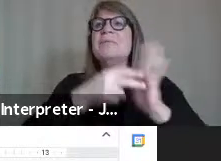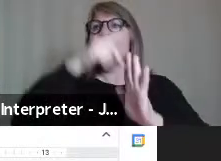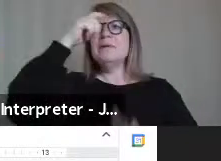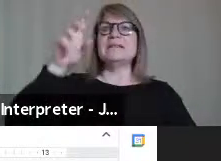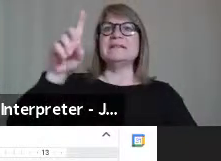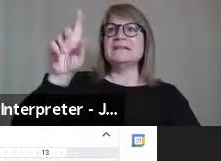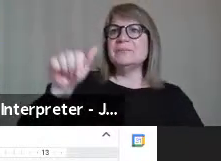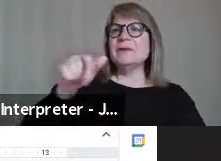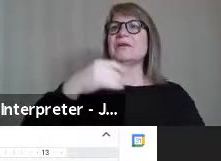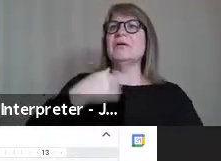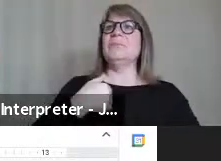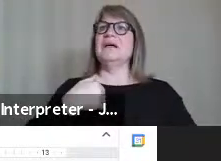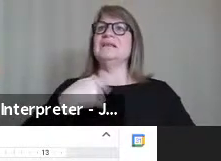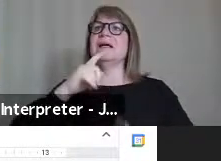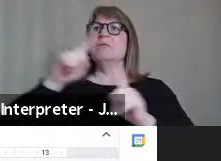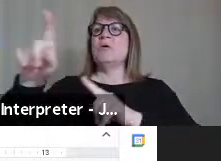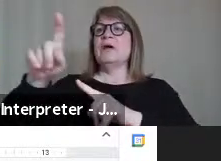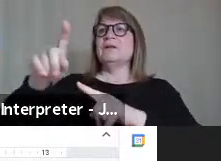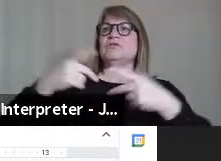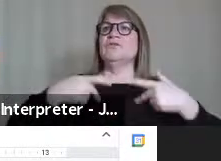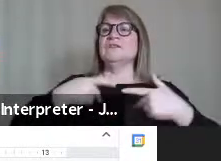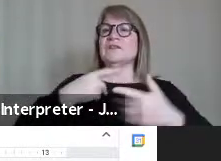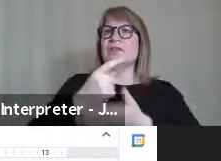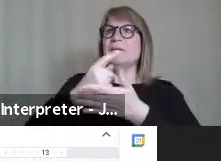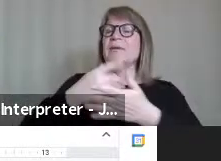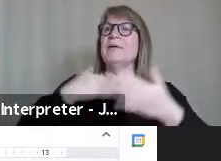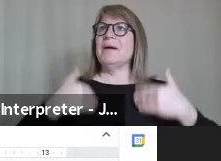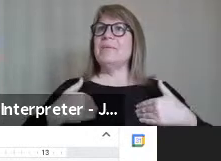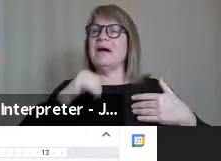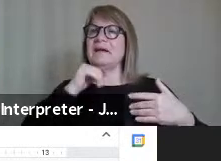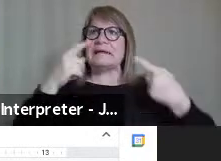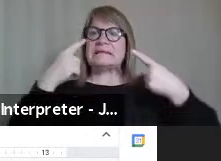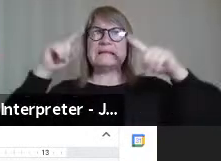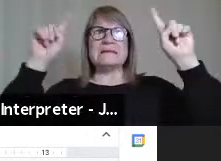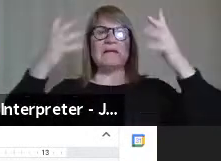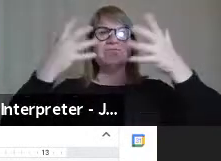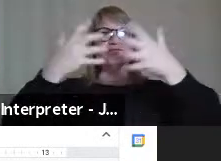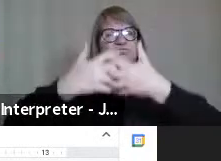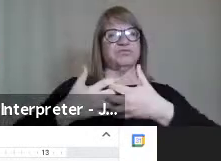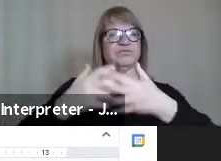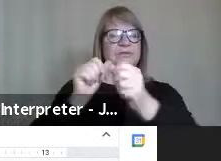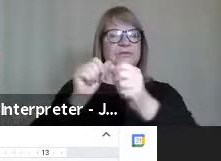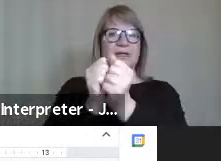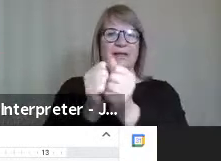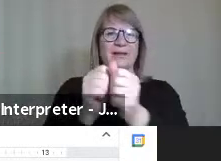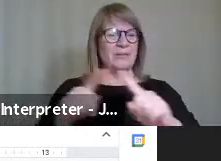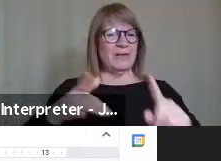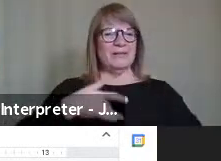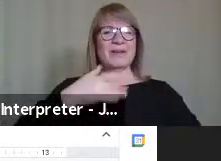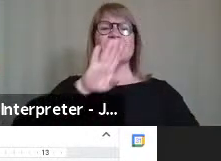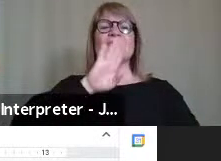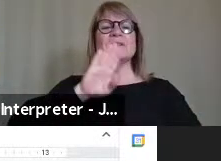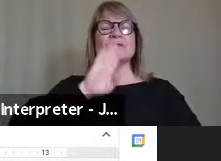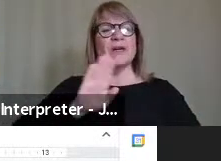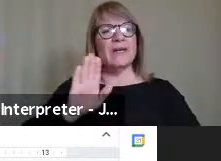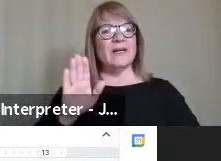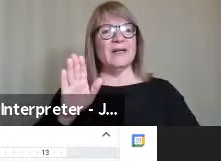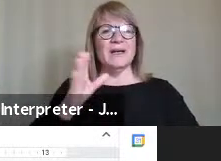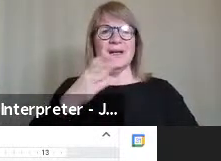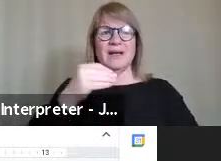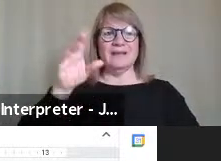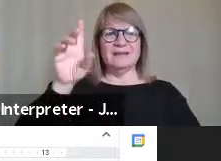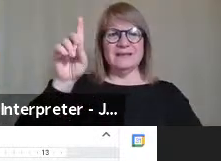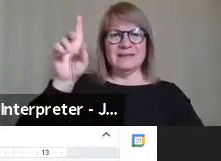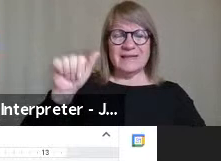therapy not because parts of my body didn't want work right but because of how frustrating and debilitating disabling